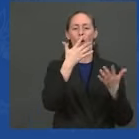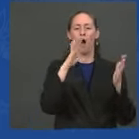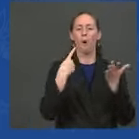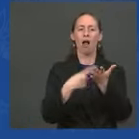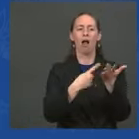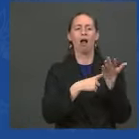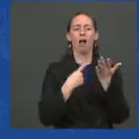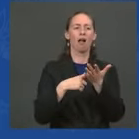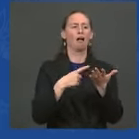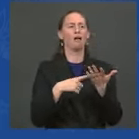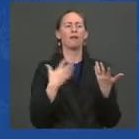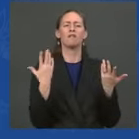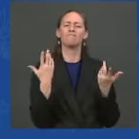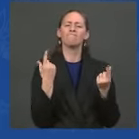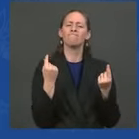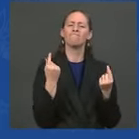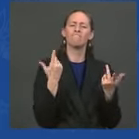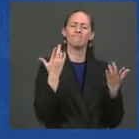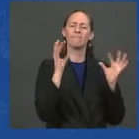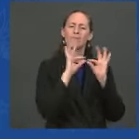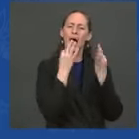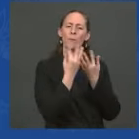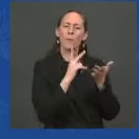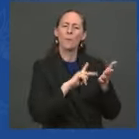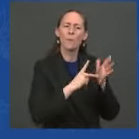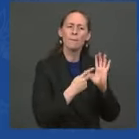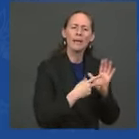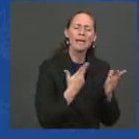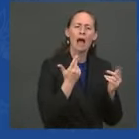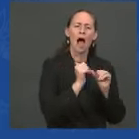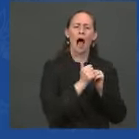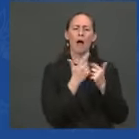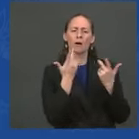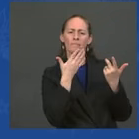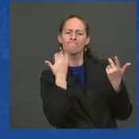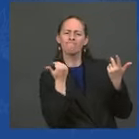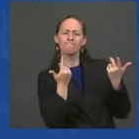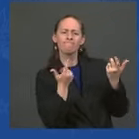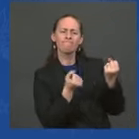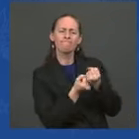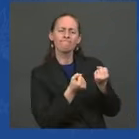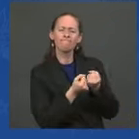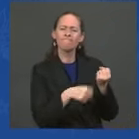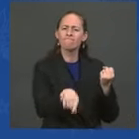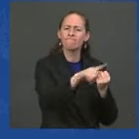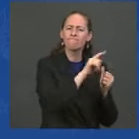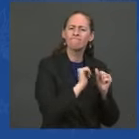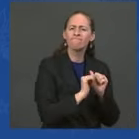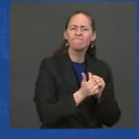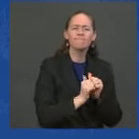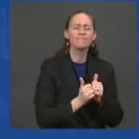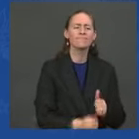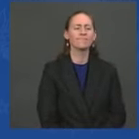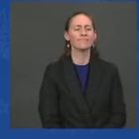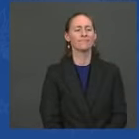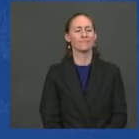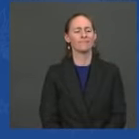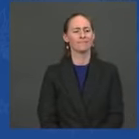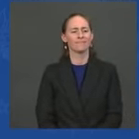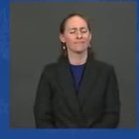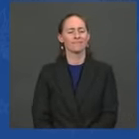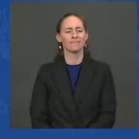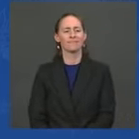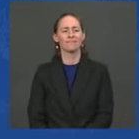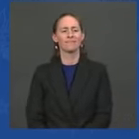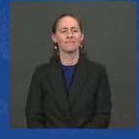what it means to the families of these children. And granted, you had to cut way back, and because of a lot of things happening, things aren't the same as they